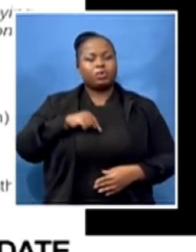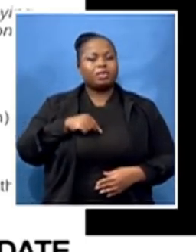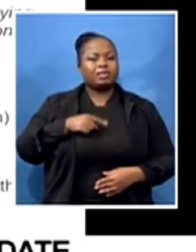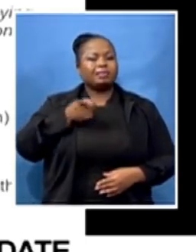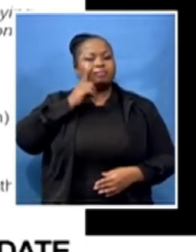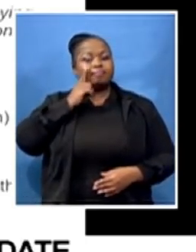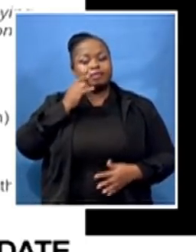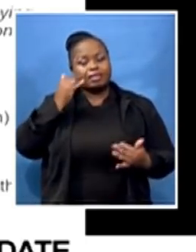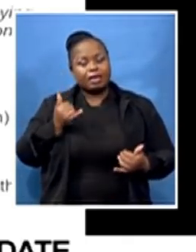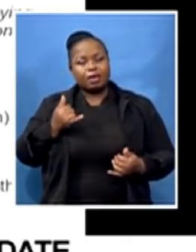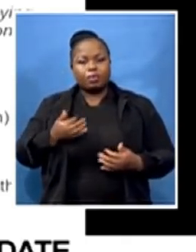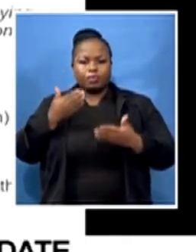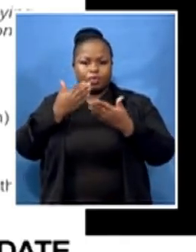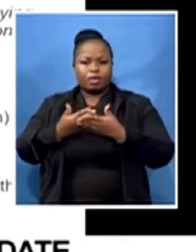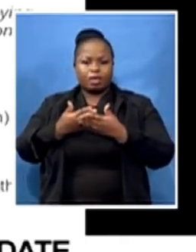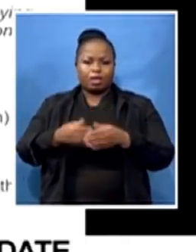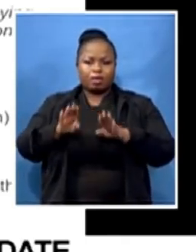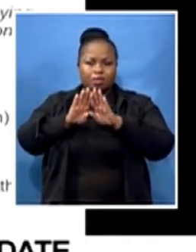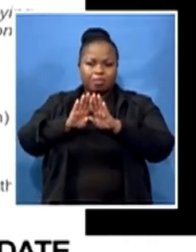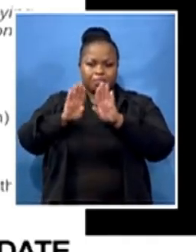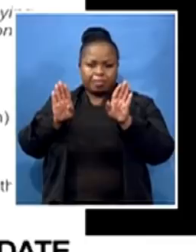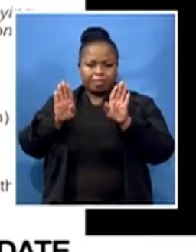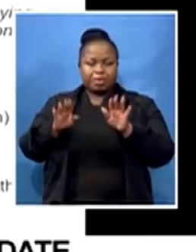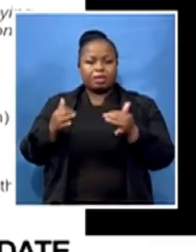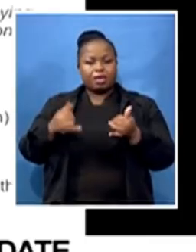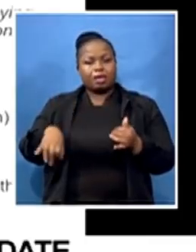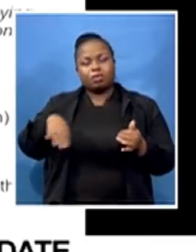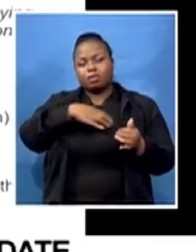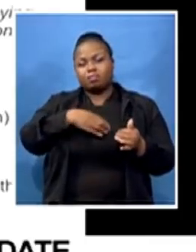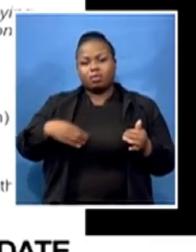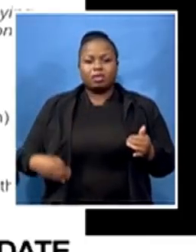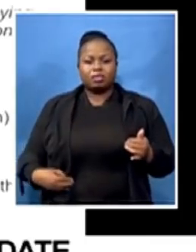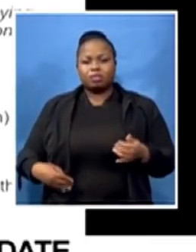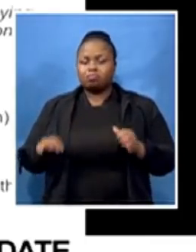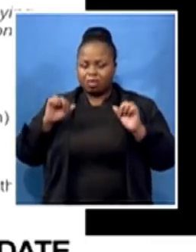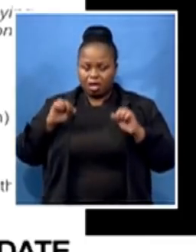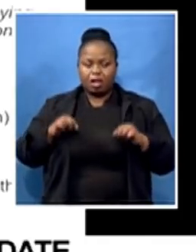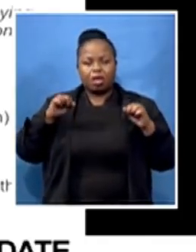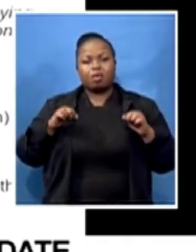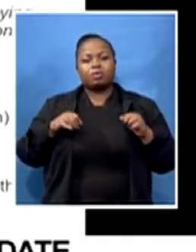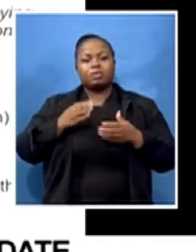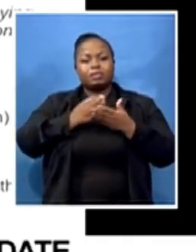has opened the economy in his announcement.